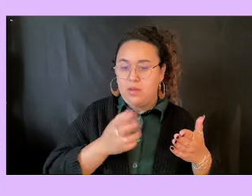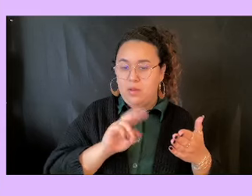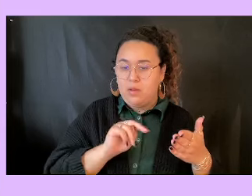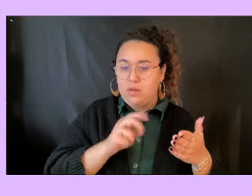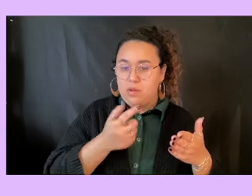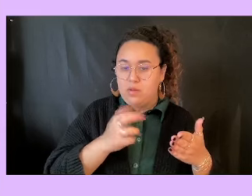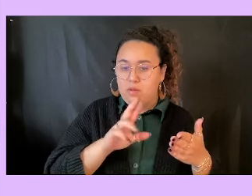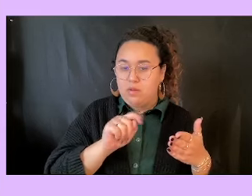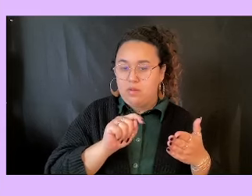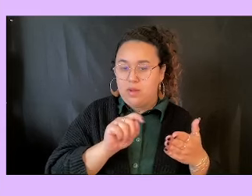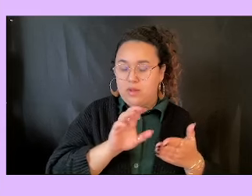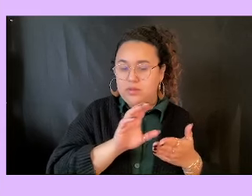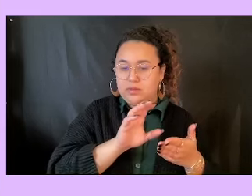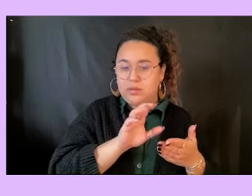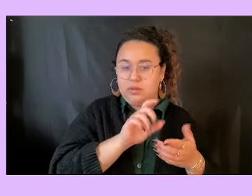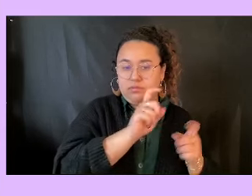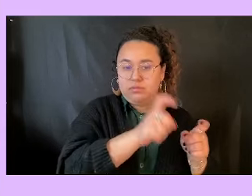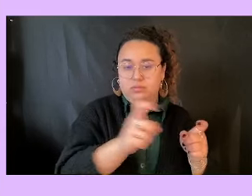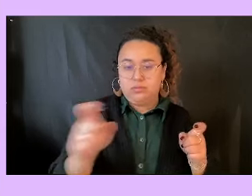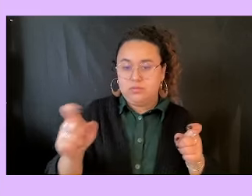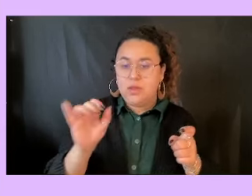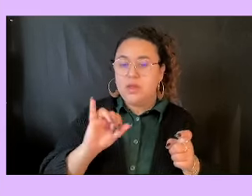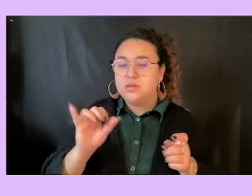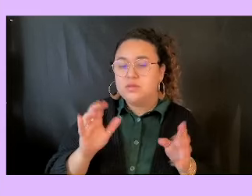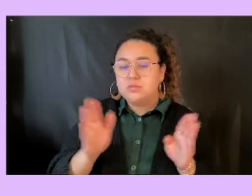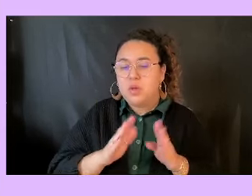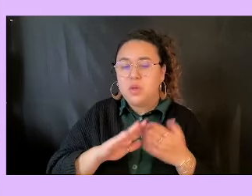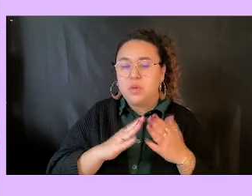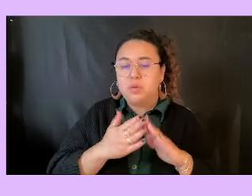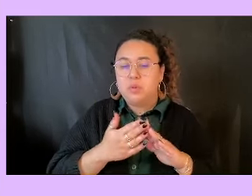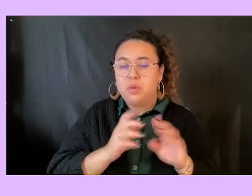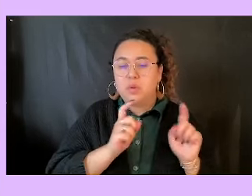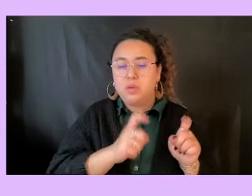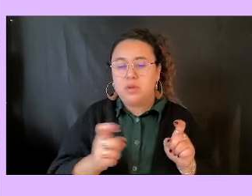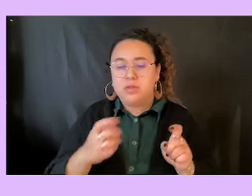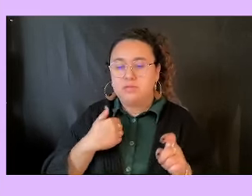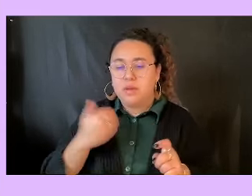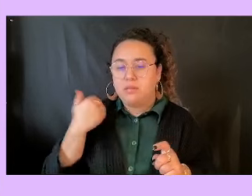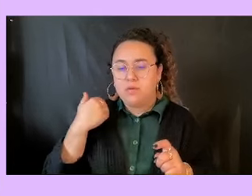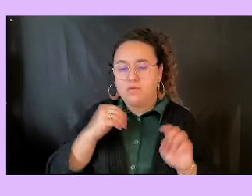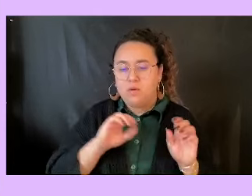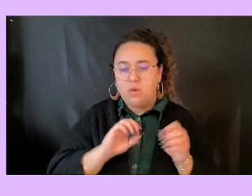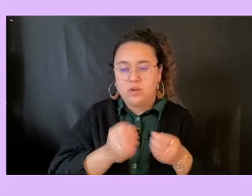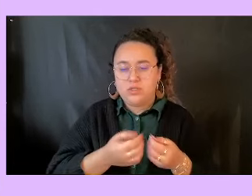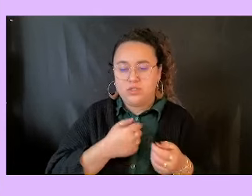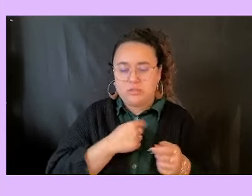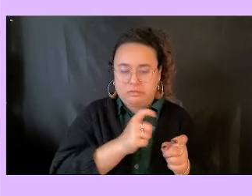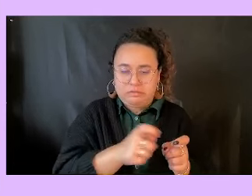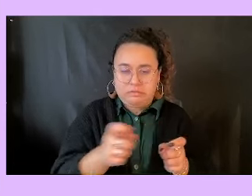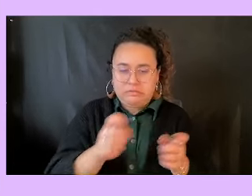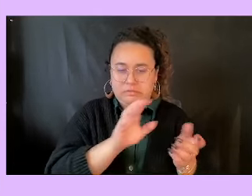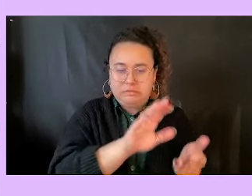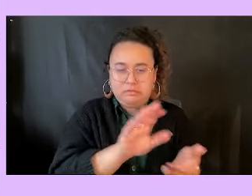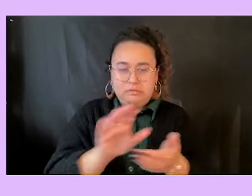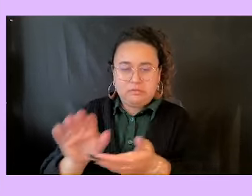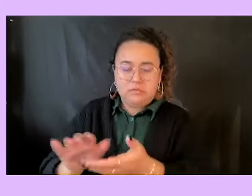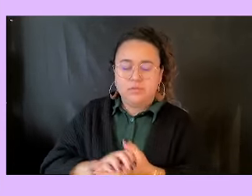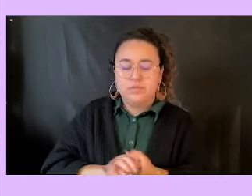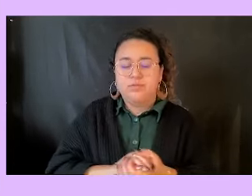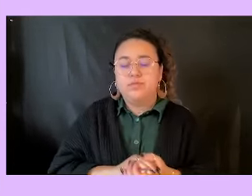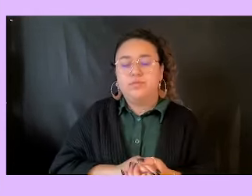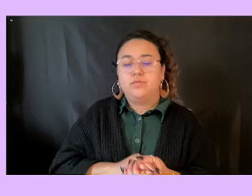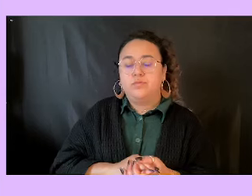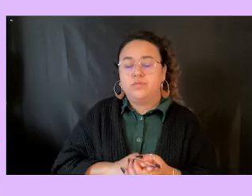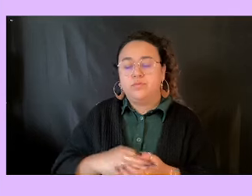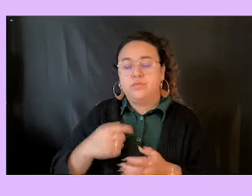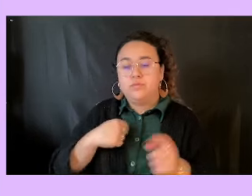also gave out small community grants at my previous organization. And when I came